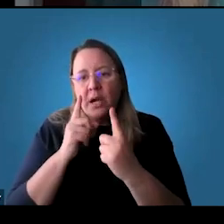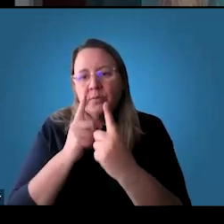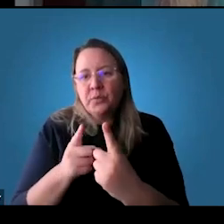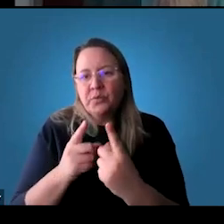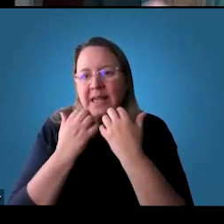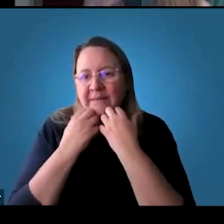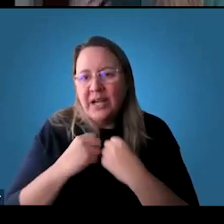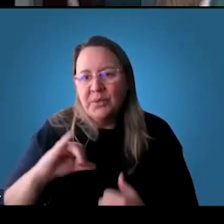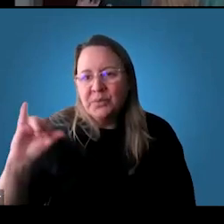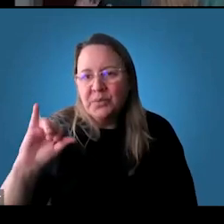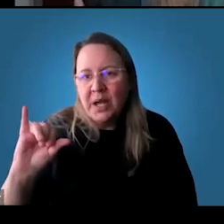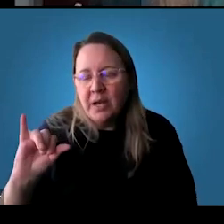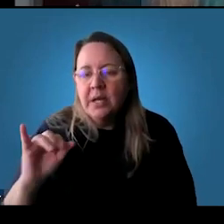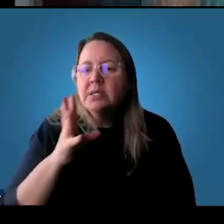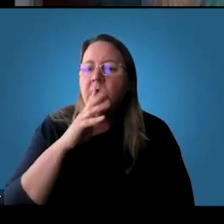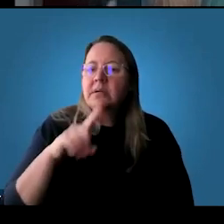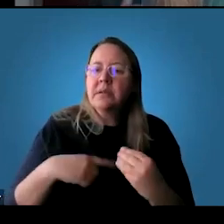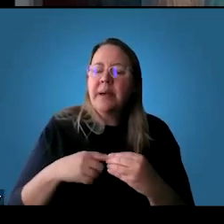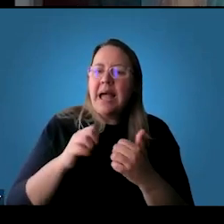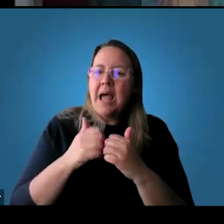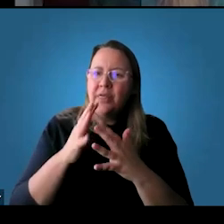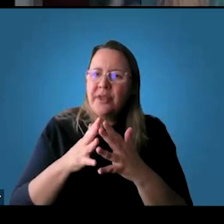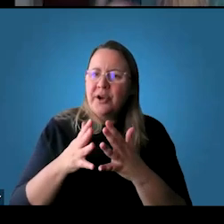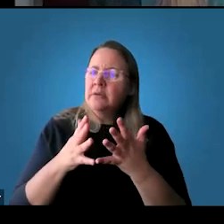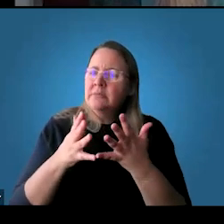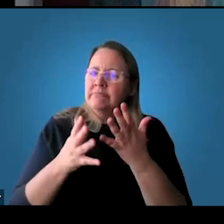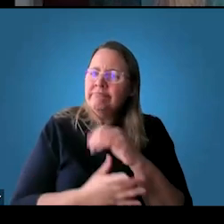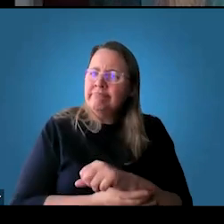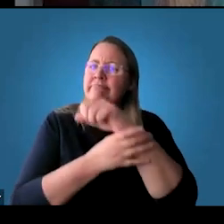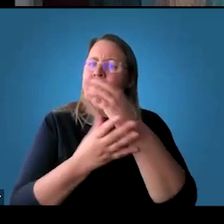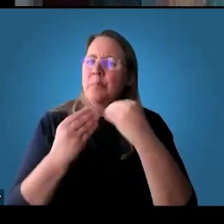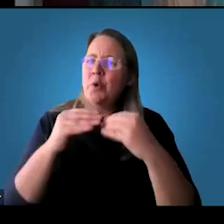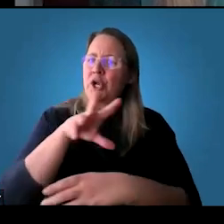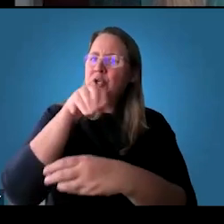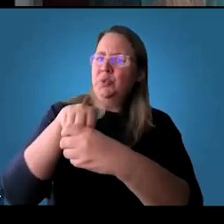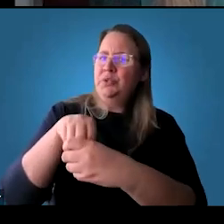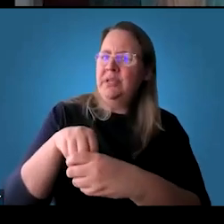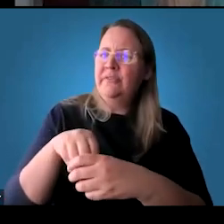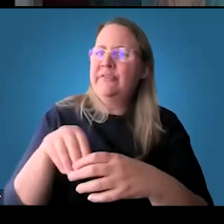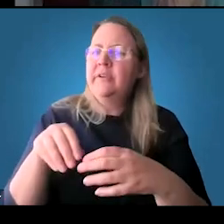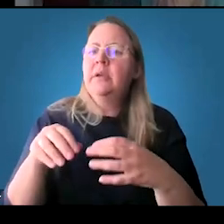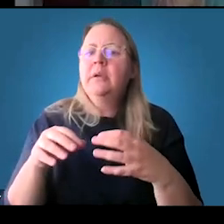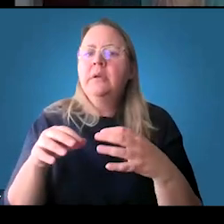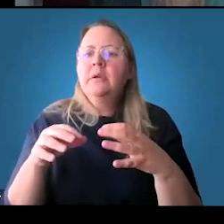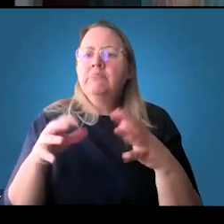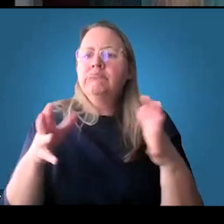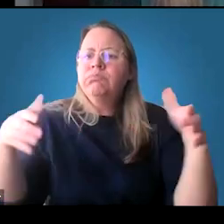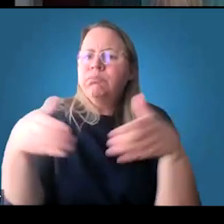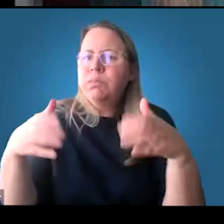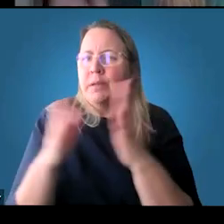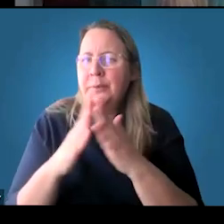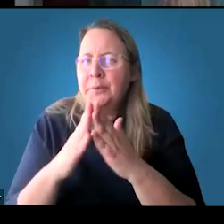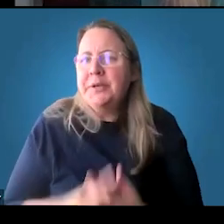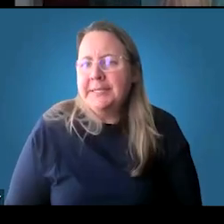and values. It speaks to how they're fostering more equitable, inclusive communities. If you want to check out the full